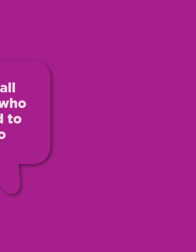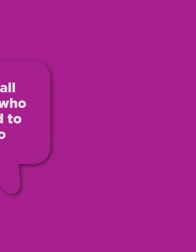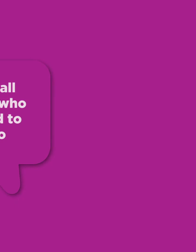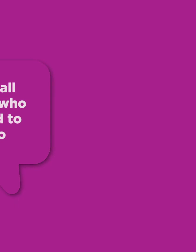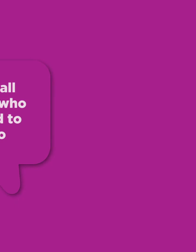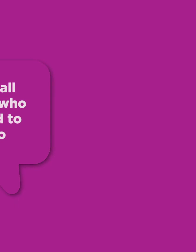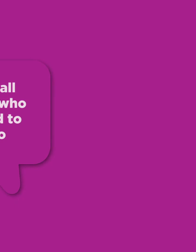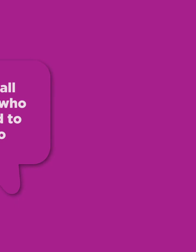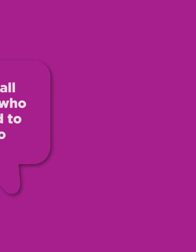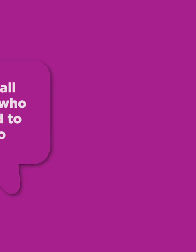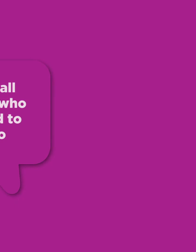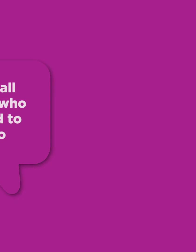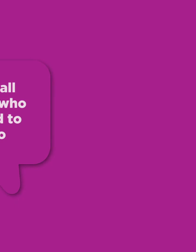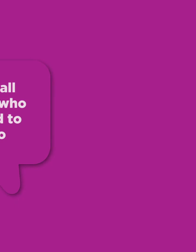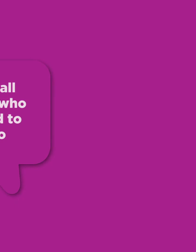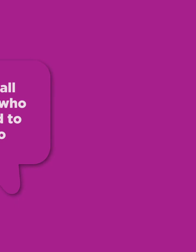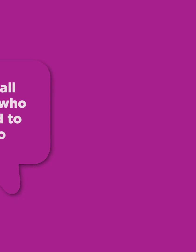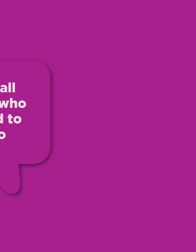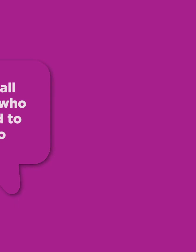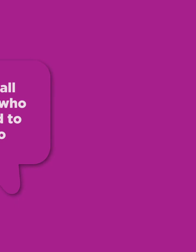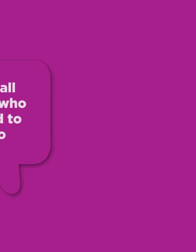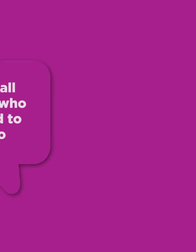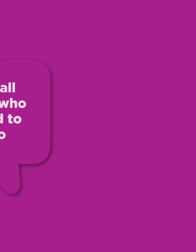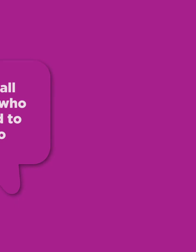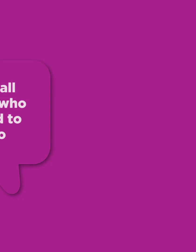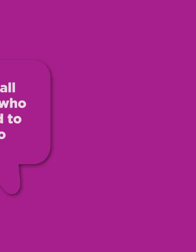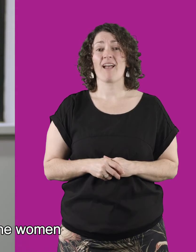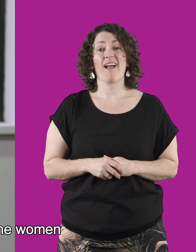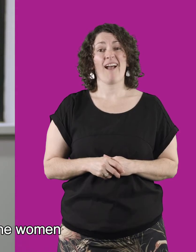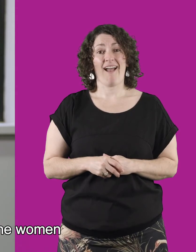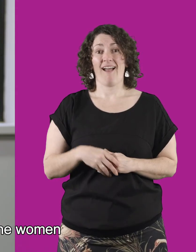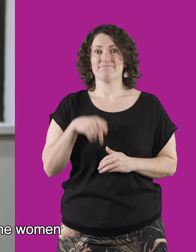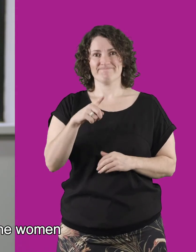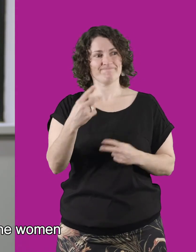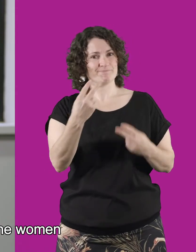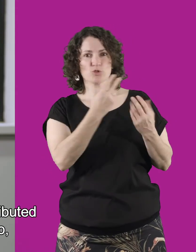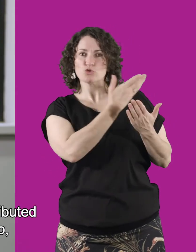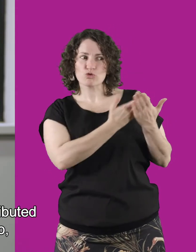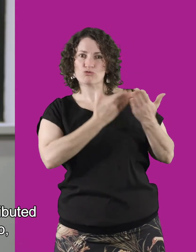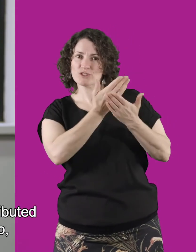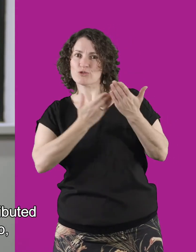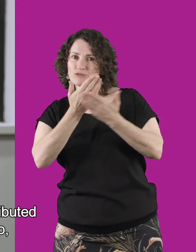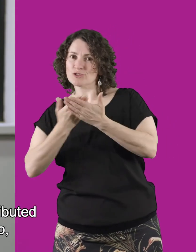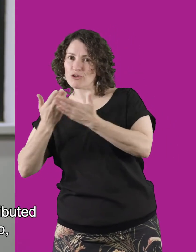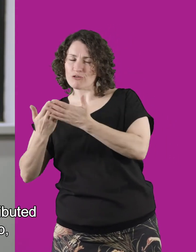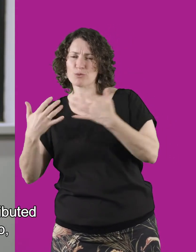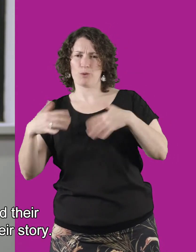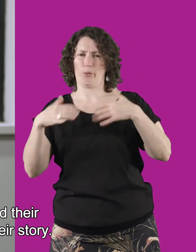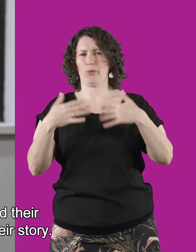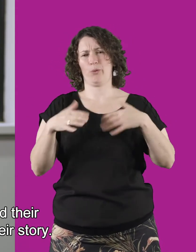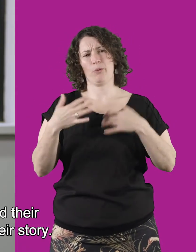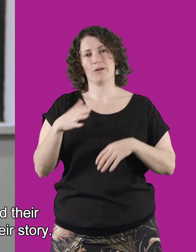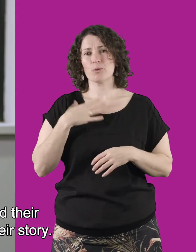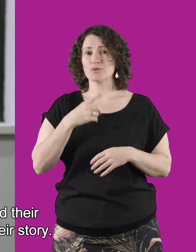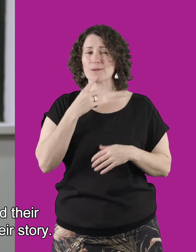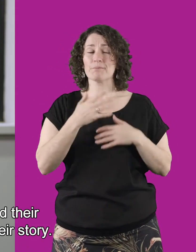Thanks to all the women who contributed to this video. I want to thank all the women who have contributed to this video, who